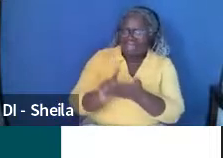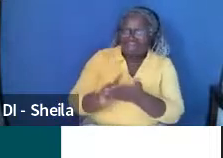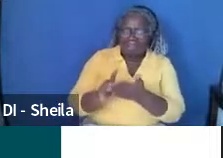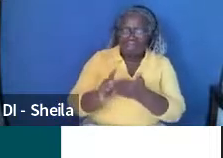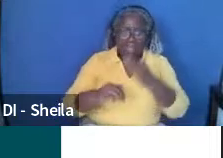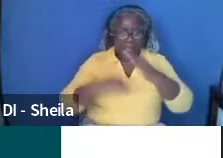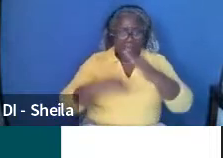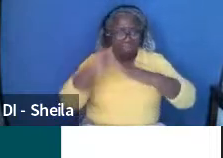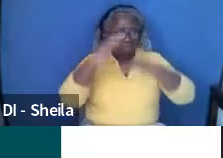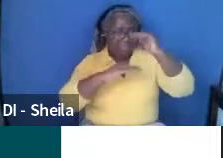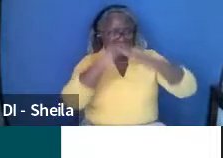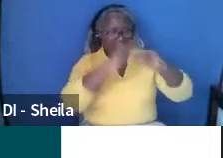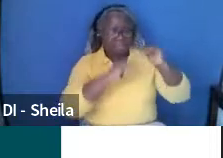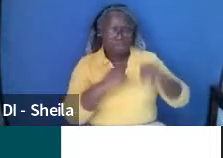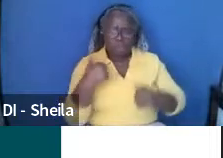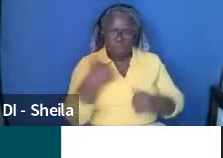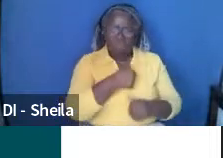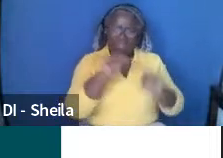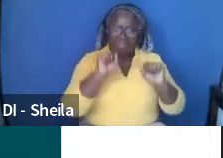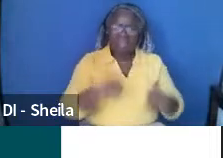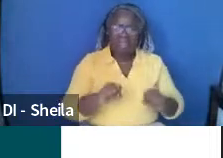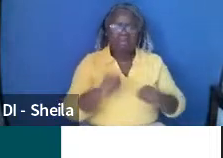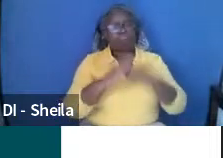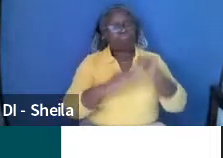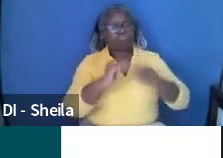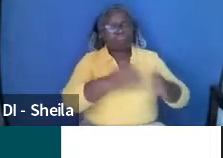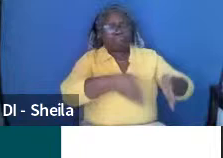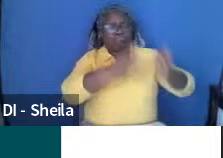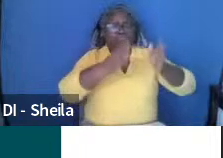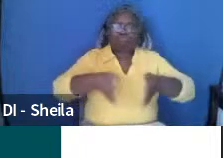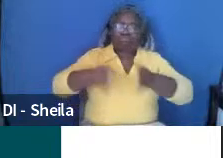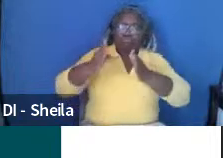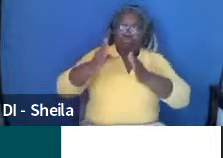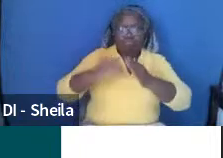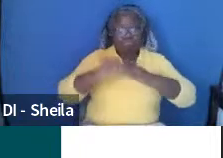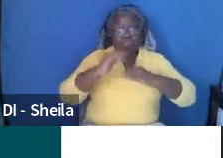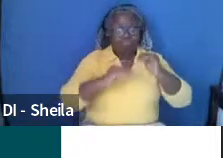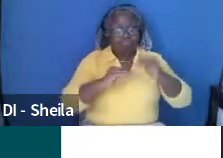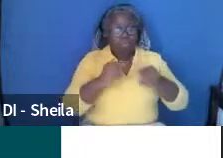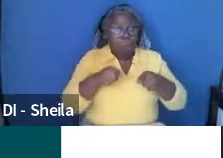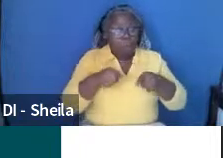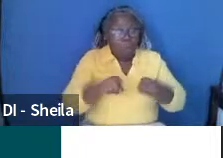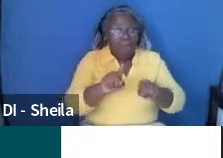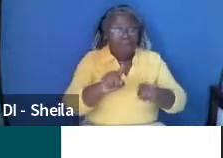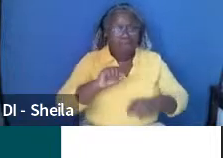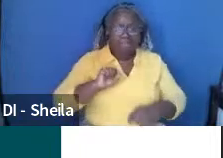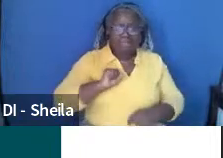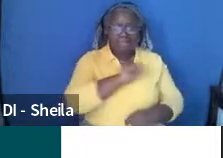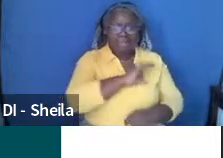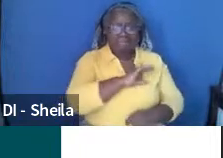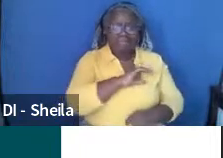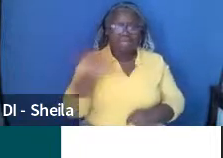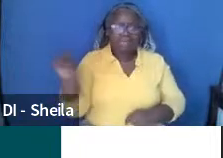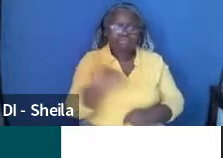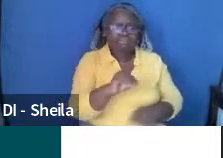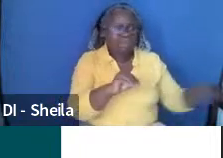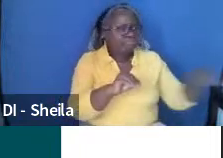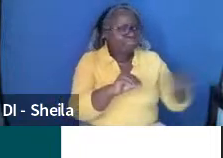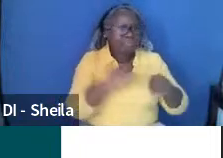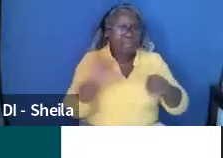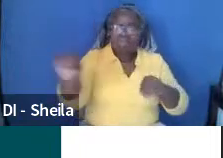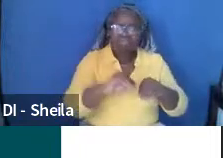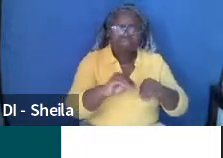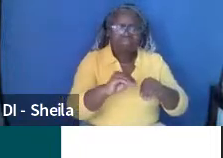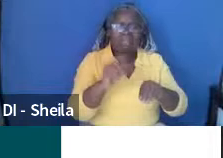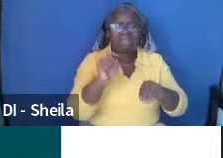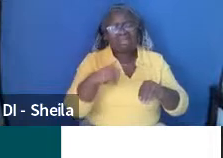actually happens is our staff move in and they need one more chair and another table and another gizmo, and